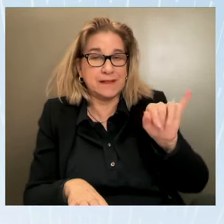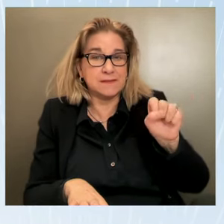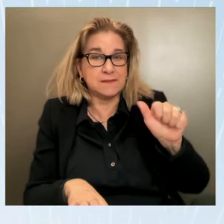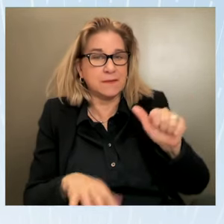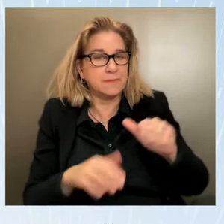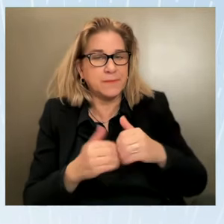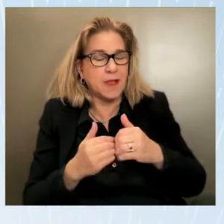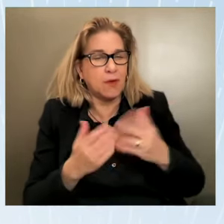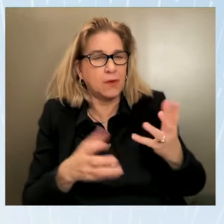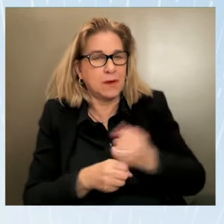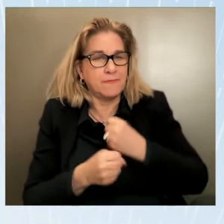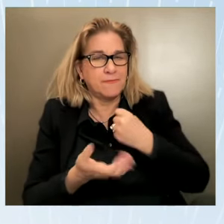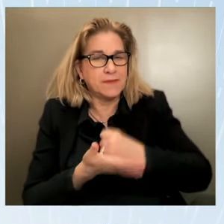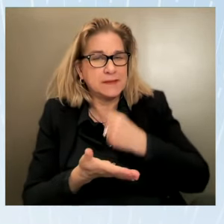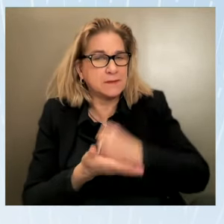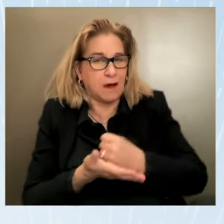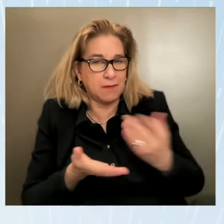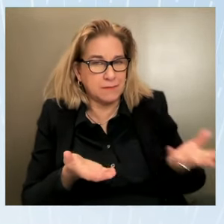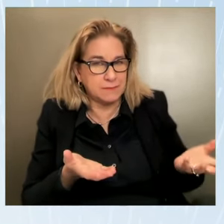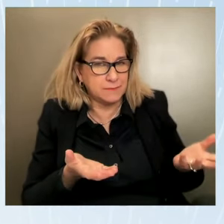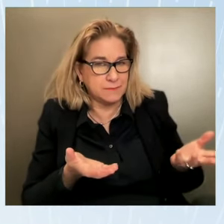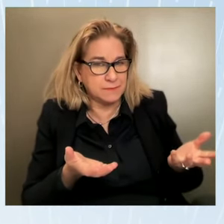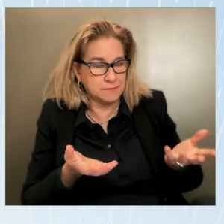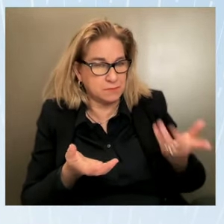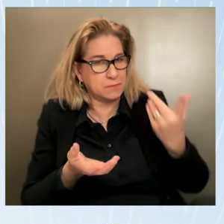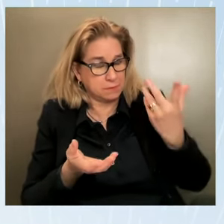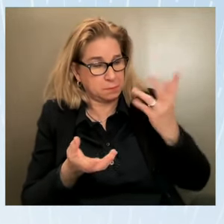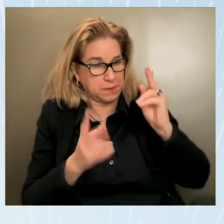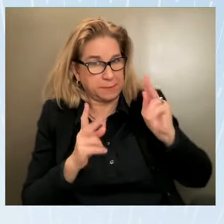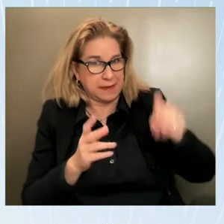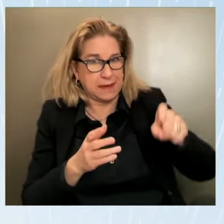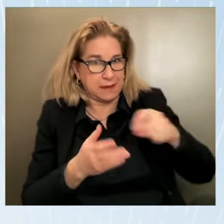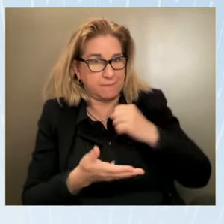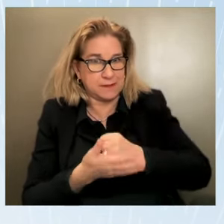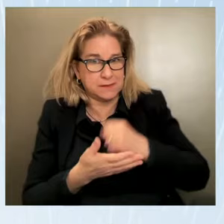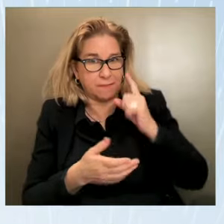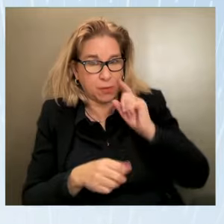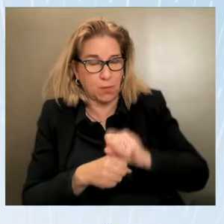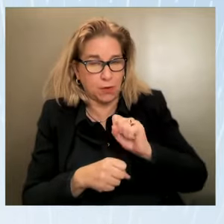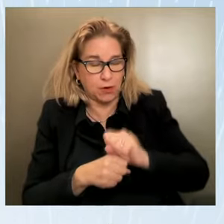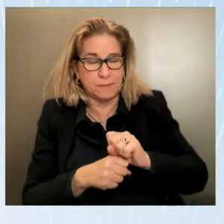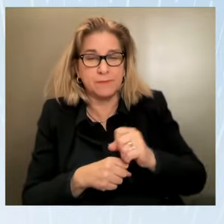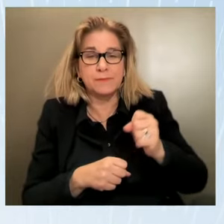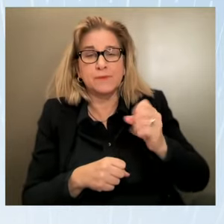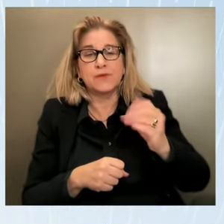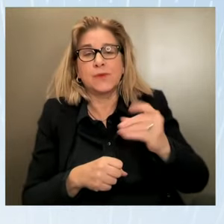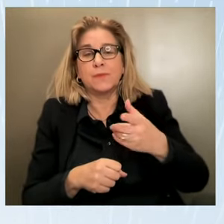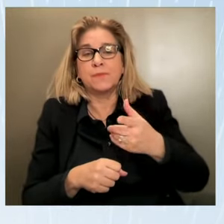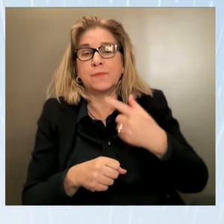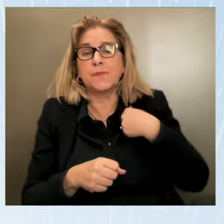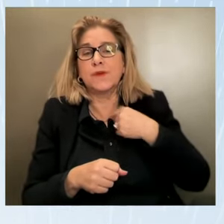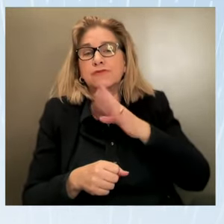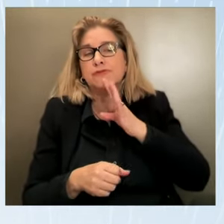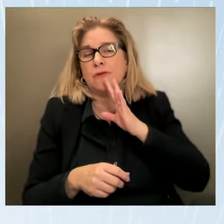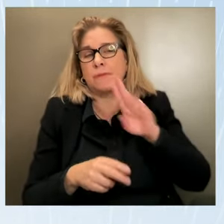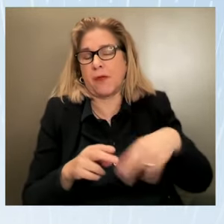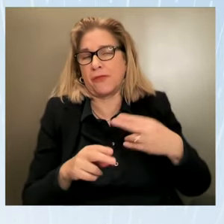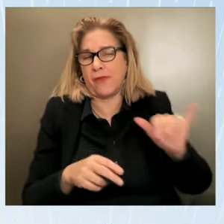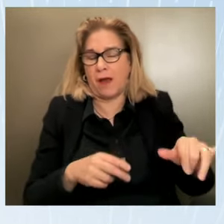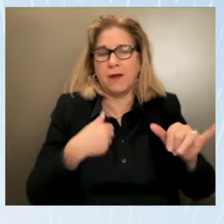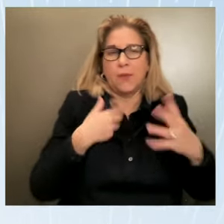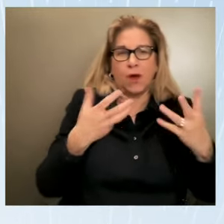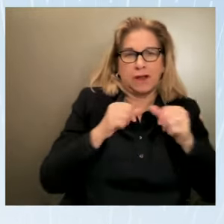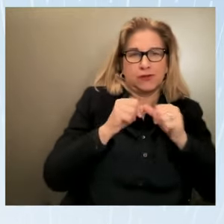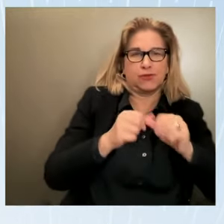important area, and we look forward to our continuing partnership. Charlotte, thank you very much, and thank you especially for the